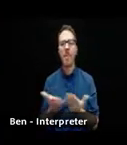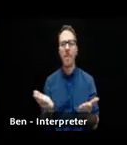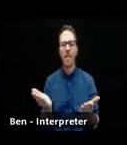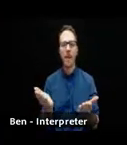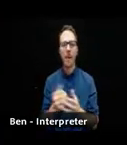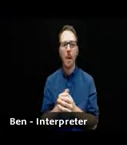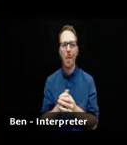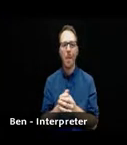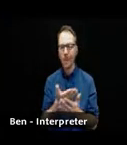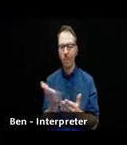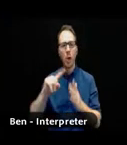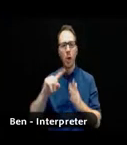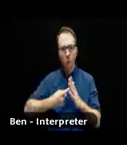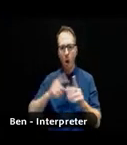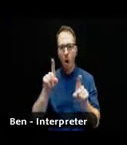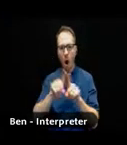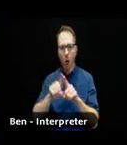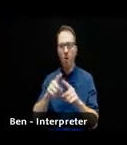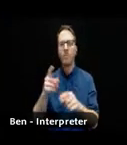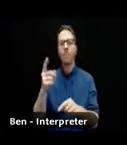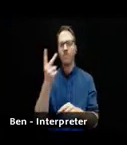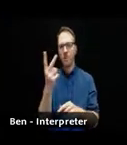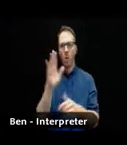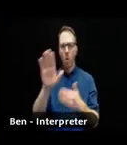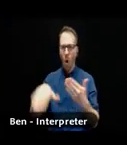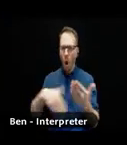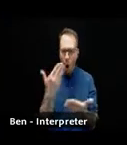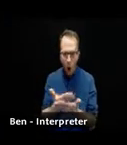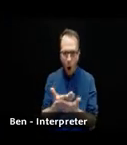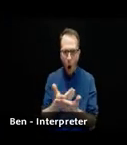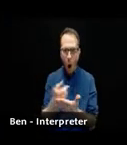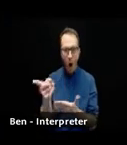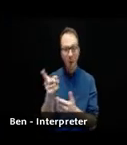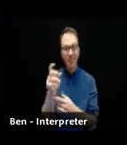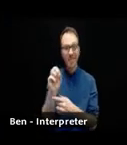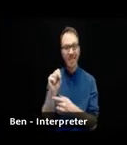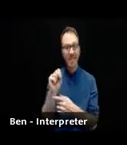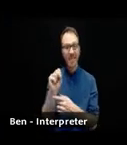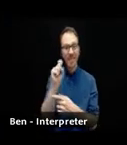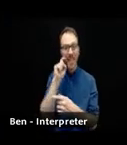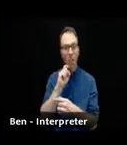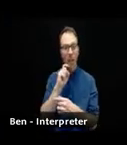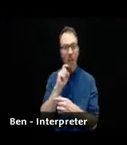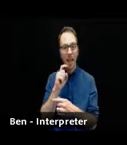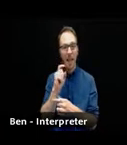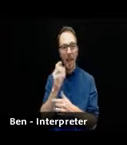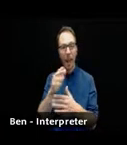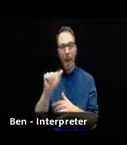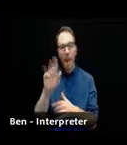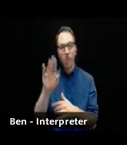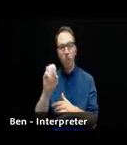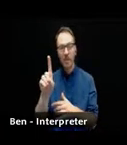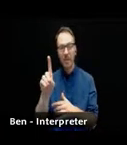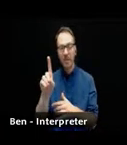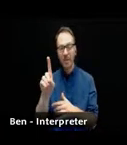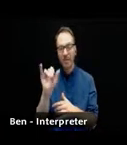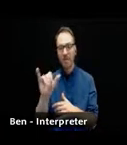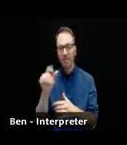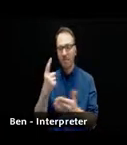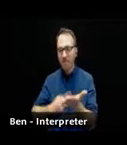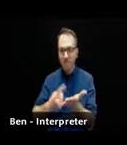they started to also name that they had all been sexually abused. And then what continued to happen through those conversations is